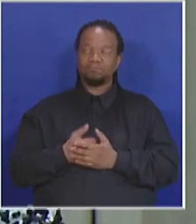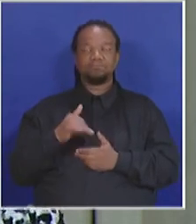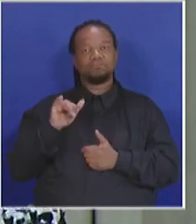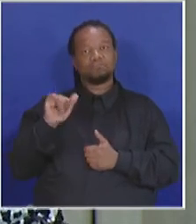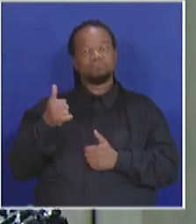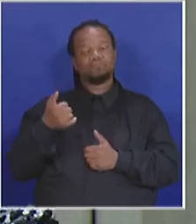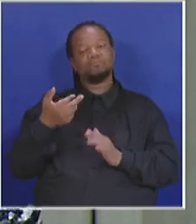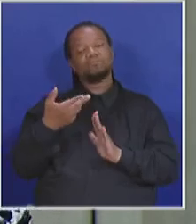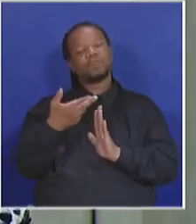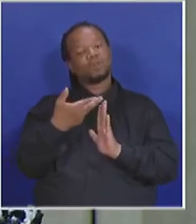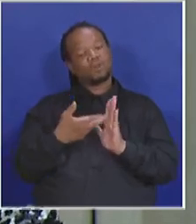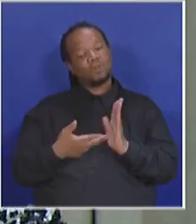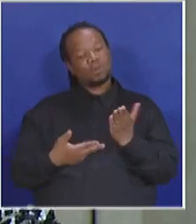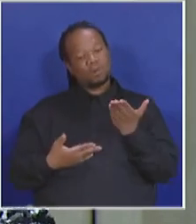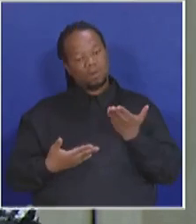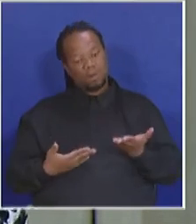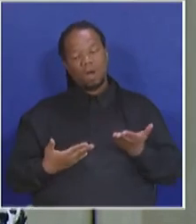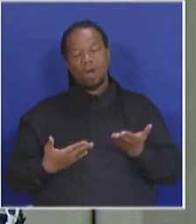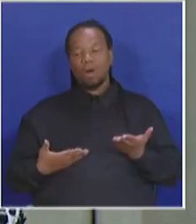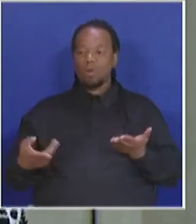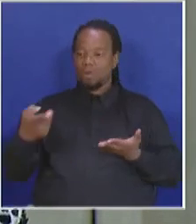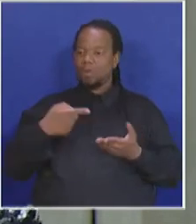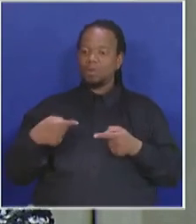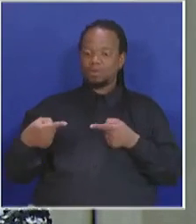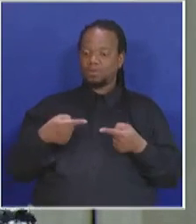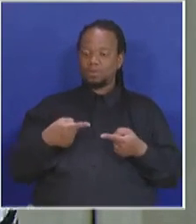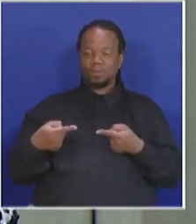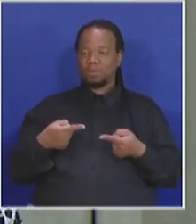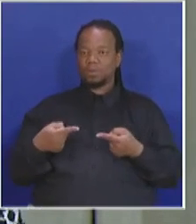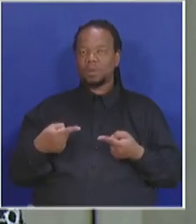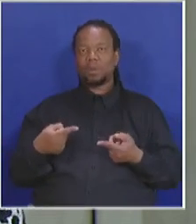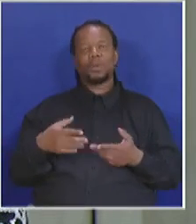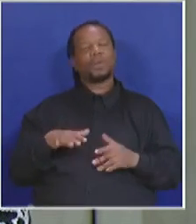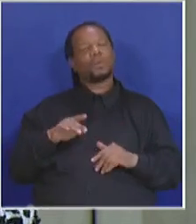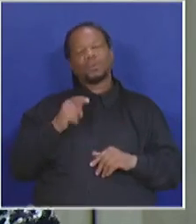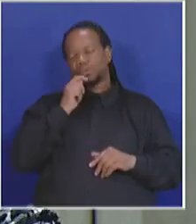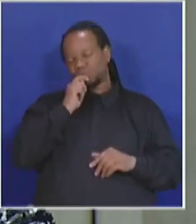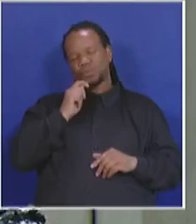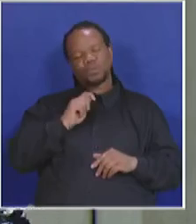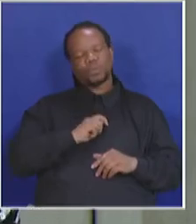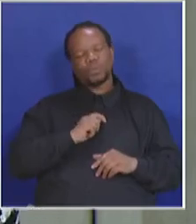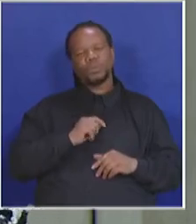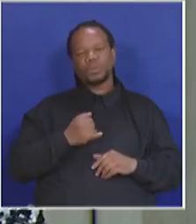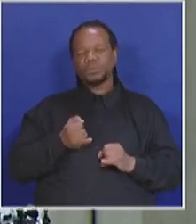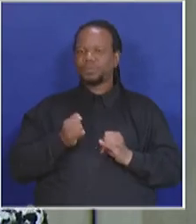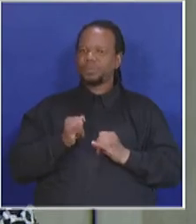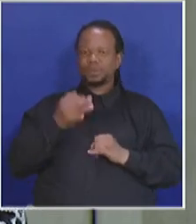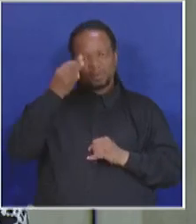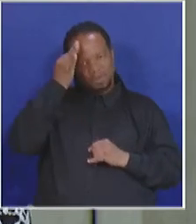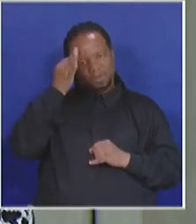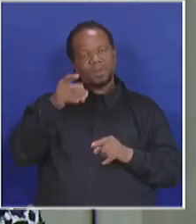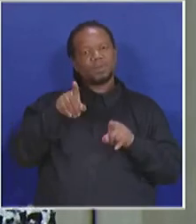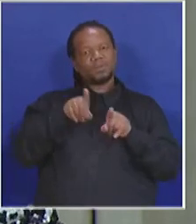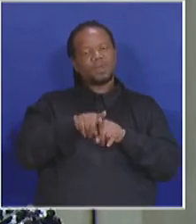being debated here in this House today is indeed taken seriously by government, and all departments will